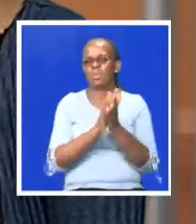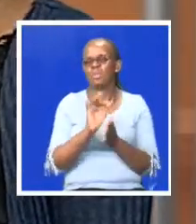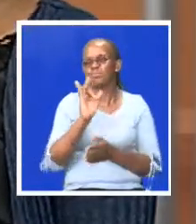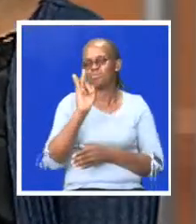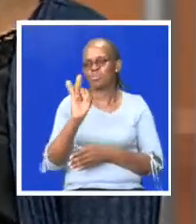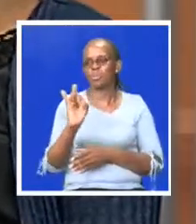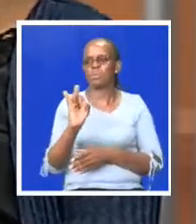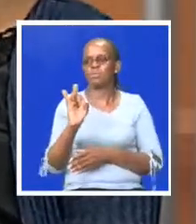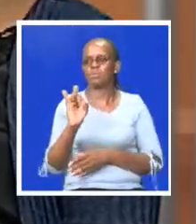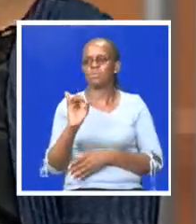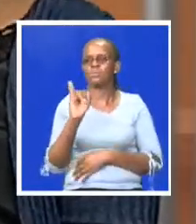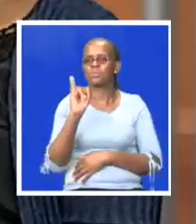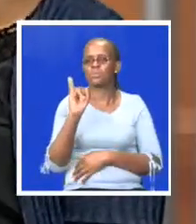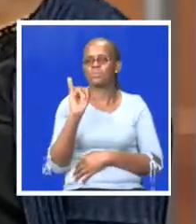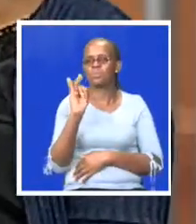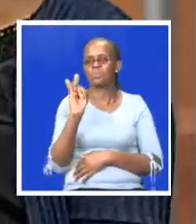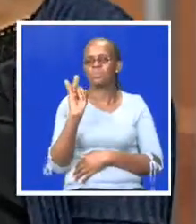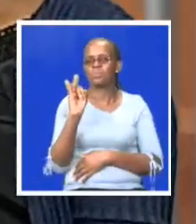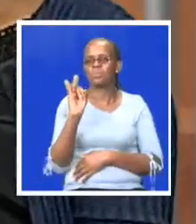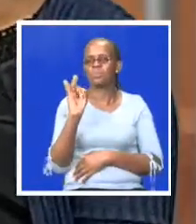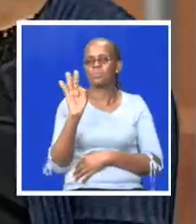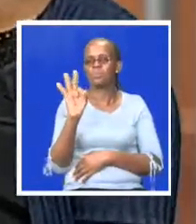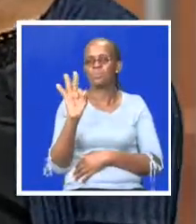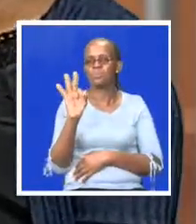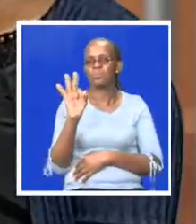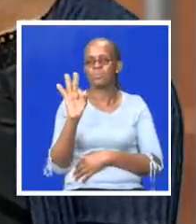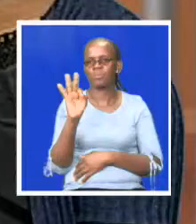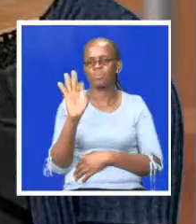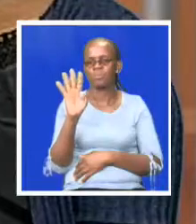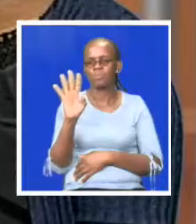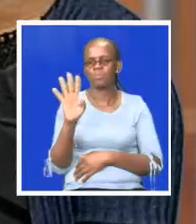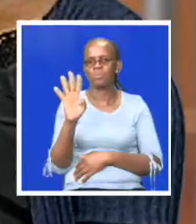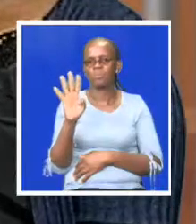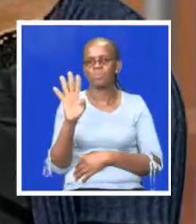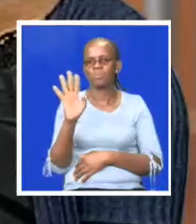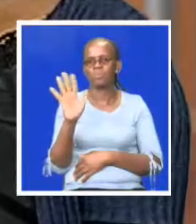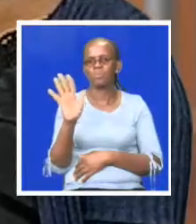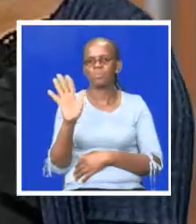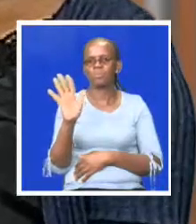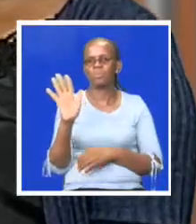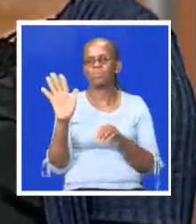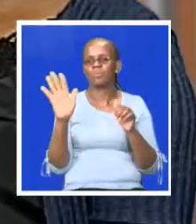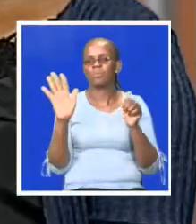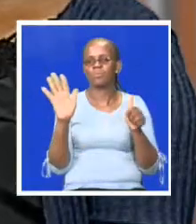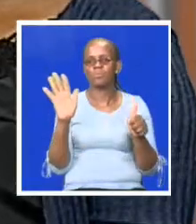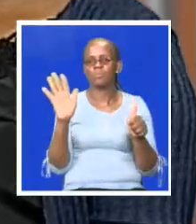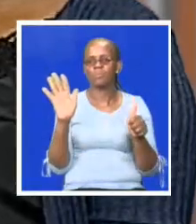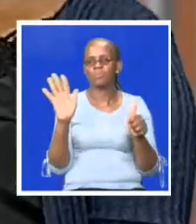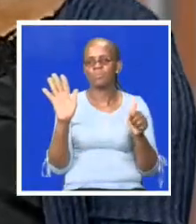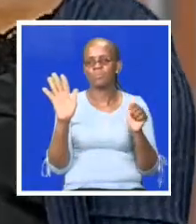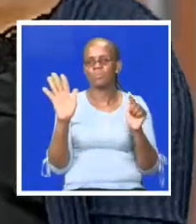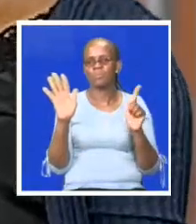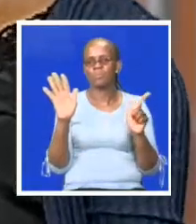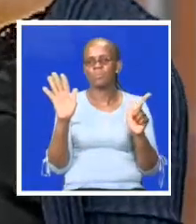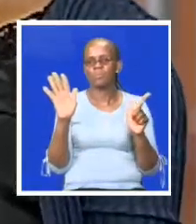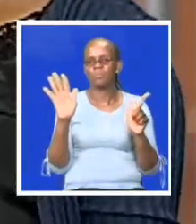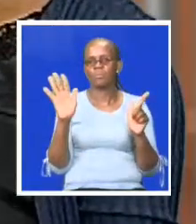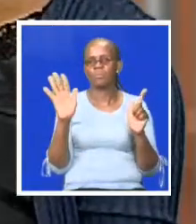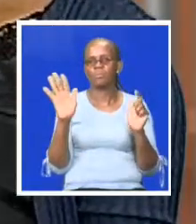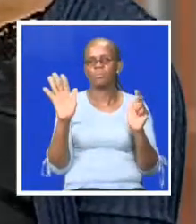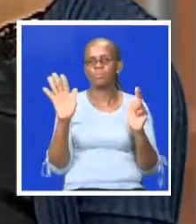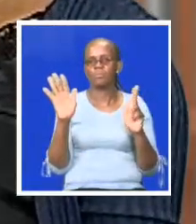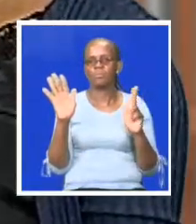1, 2, 3, 4, 5, 6,